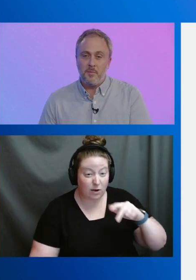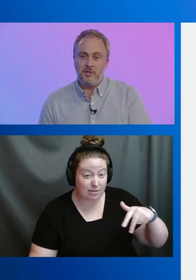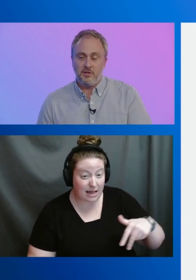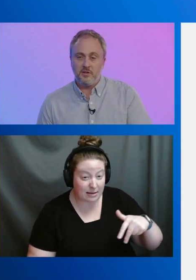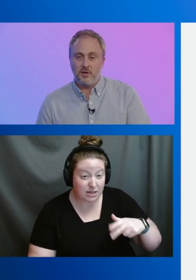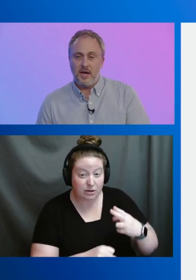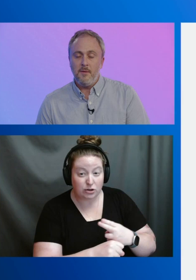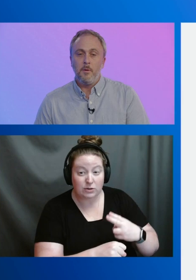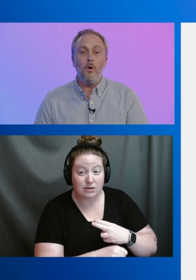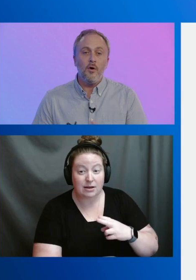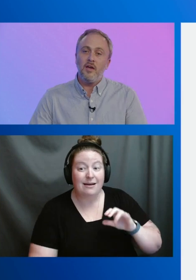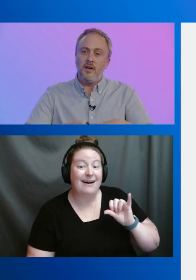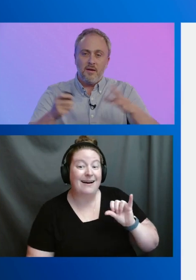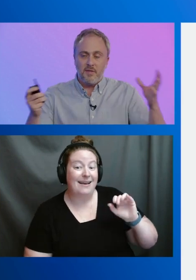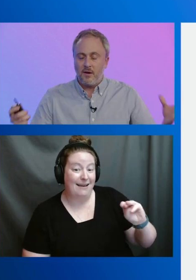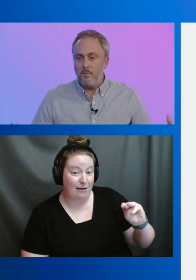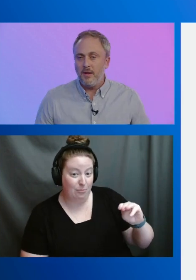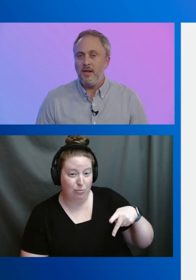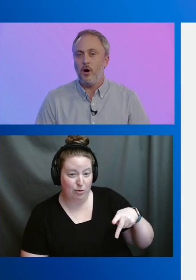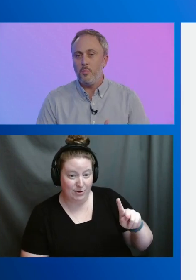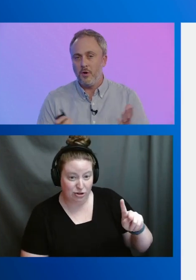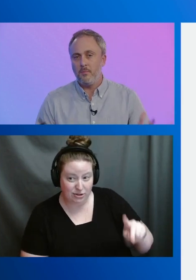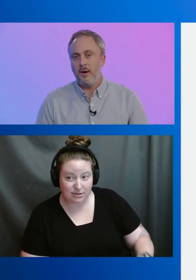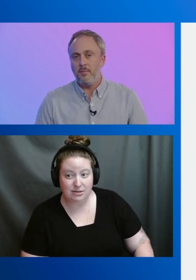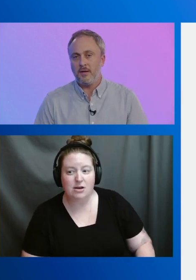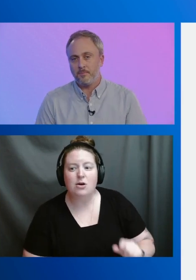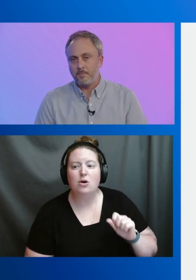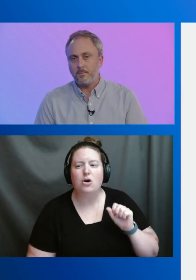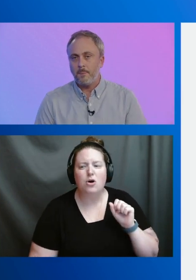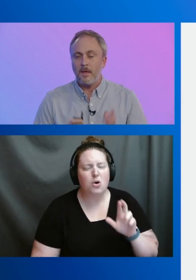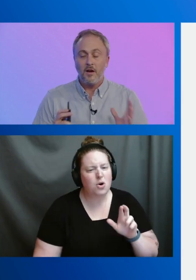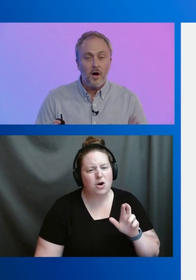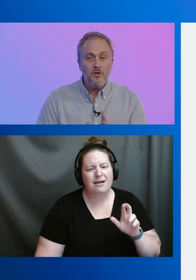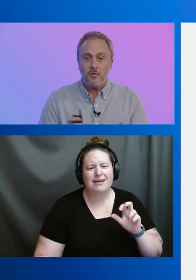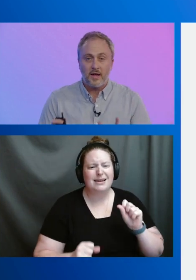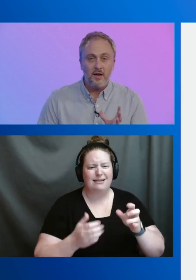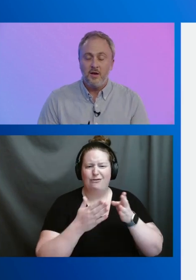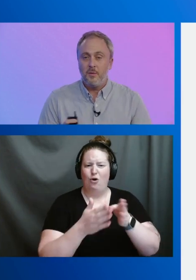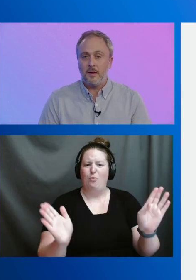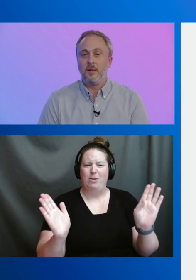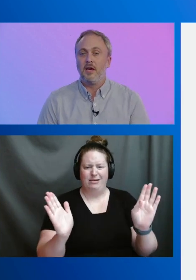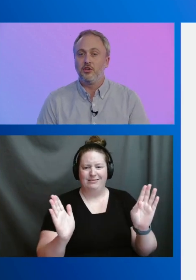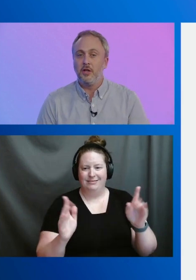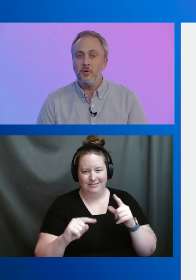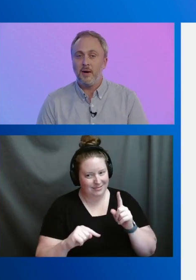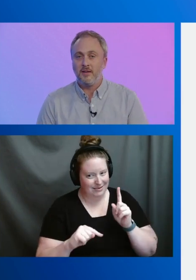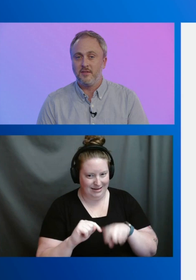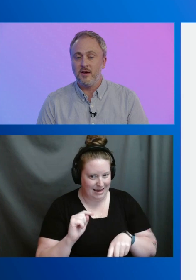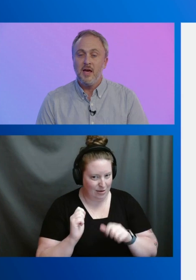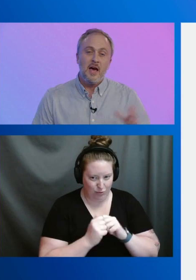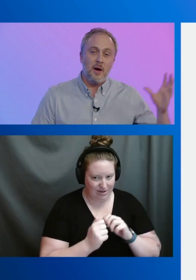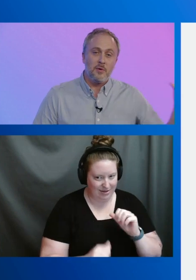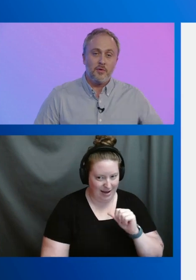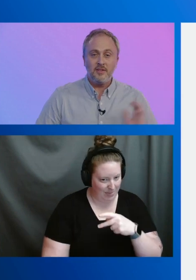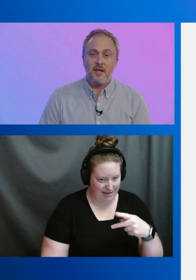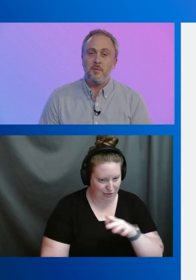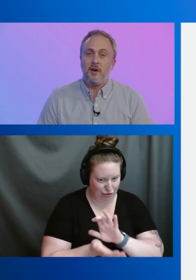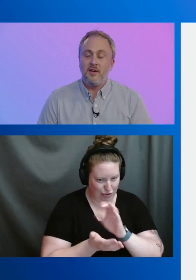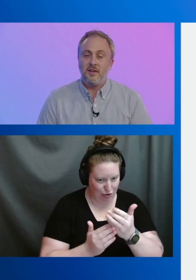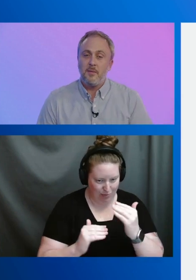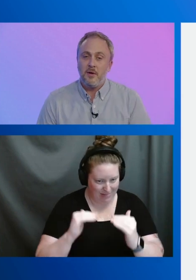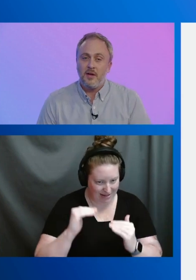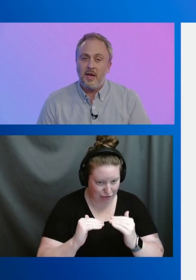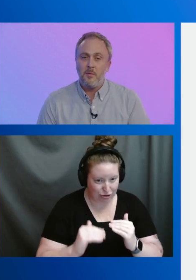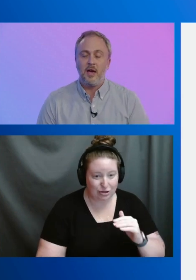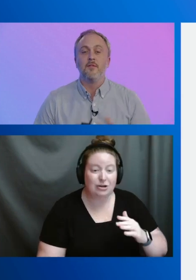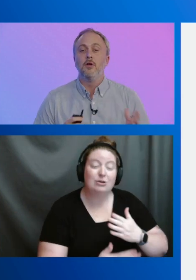IAM permissions, okay? Or I can have that completely open and public. I can't do that with Application Load Balancer, and with REST APIs